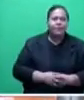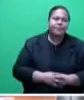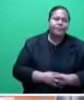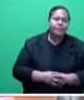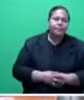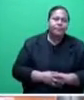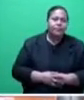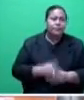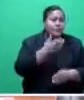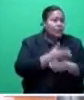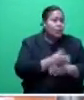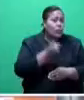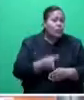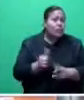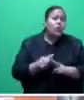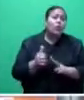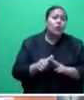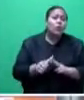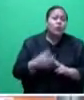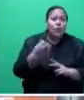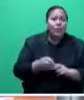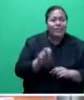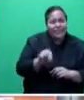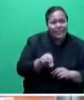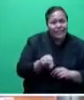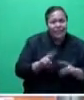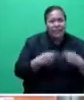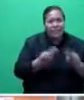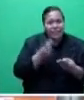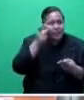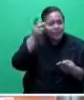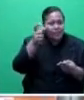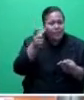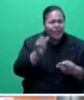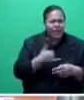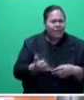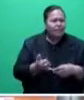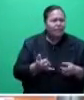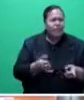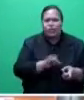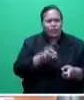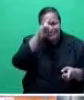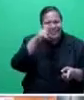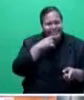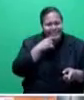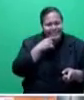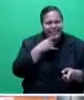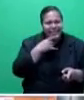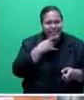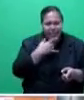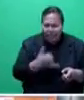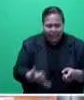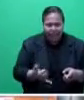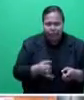family care leave because it did not neatly fall into sick leave, nor it deprived them of taking out, it deprived them